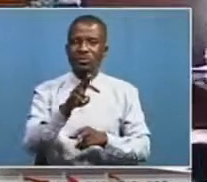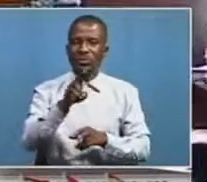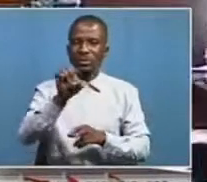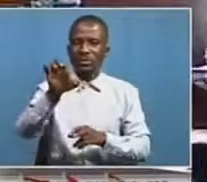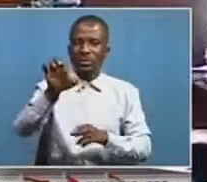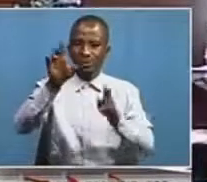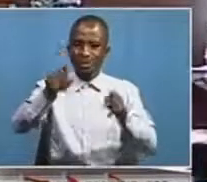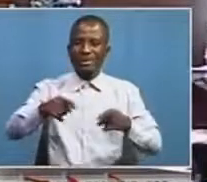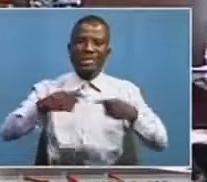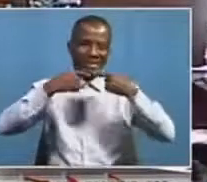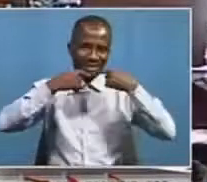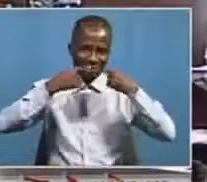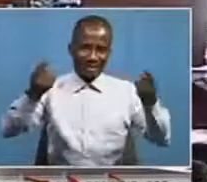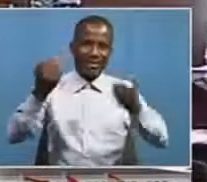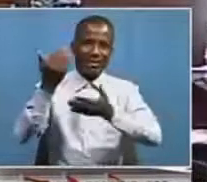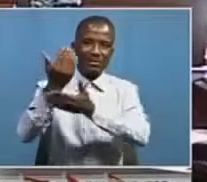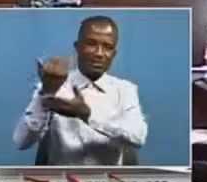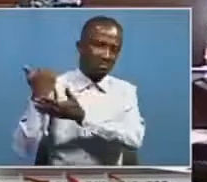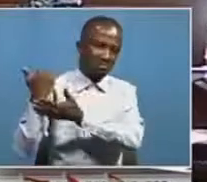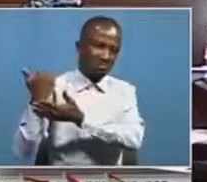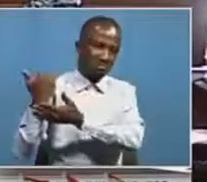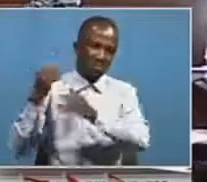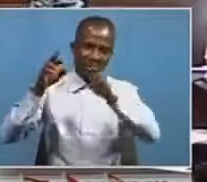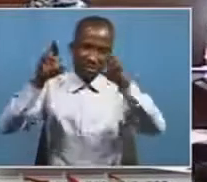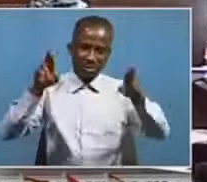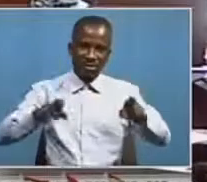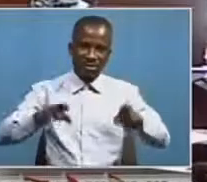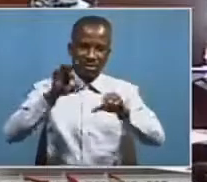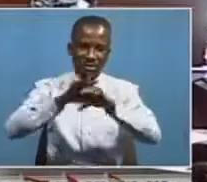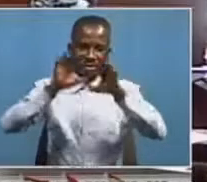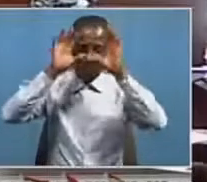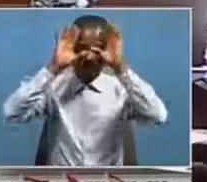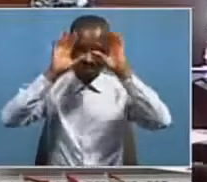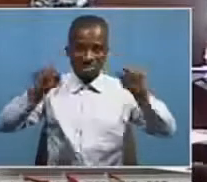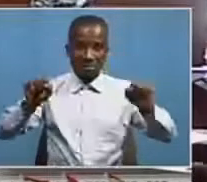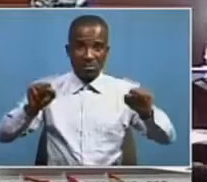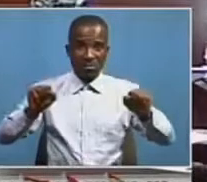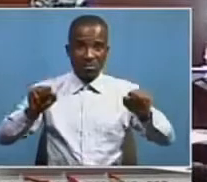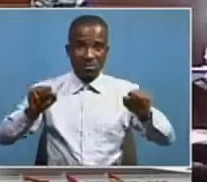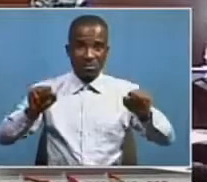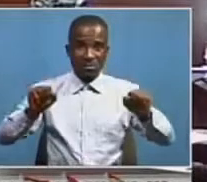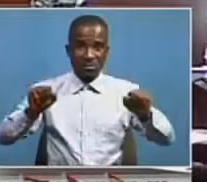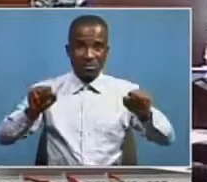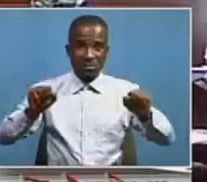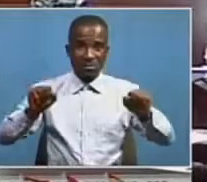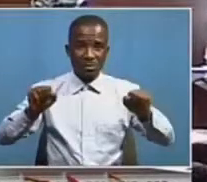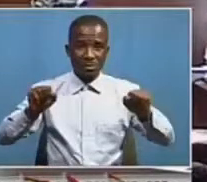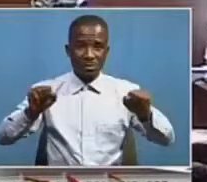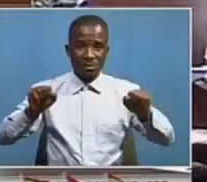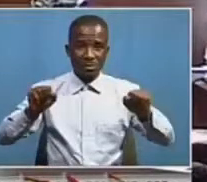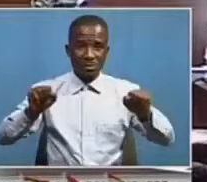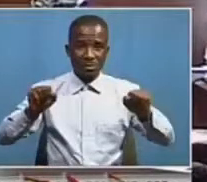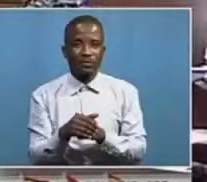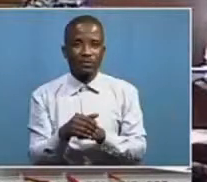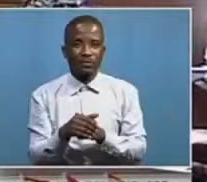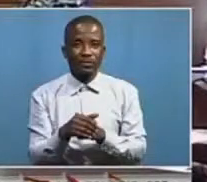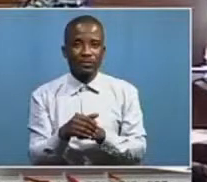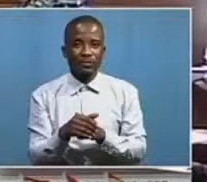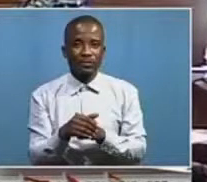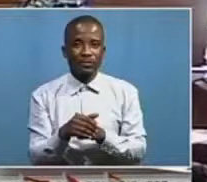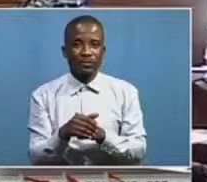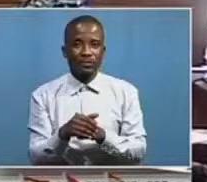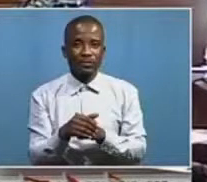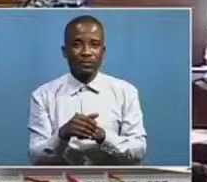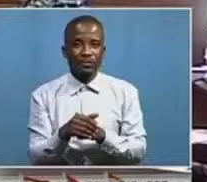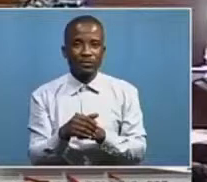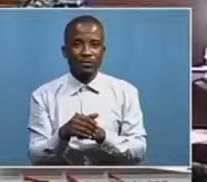first respondent while declaring the results of the presidential election. In this petition, evidence has been adduced through